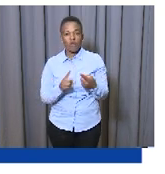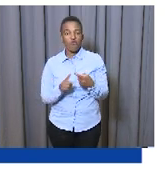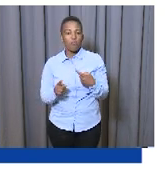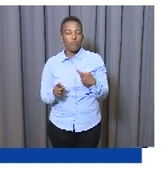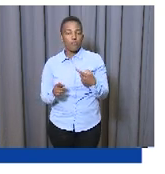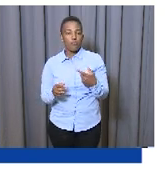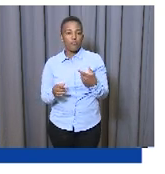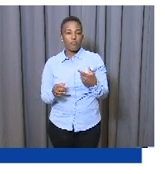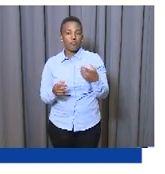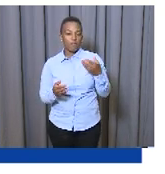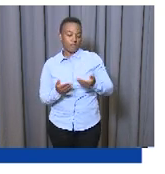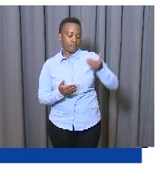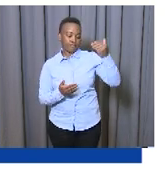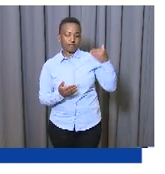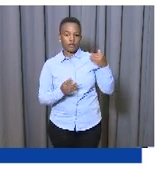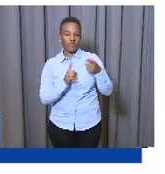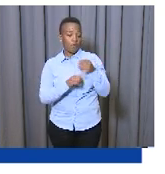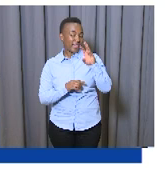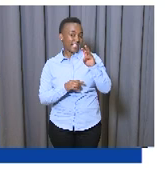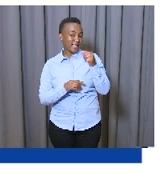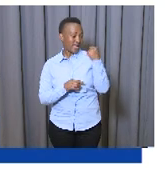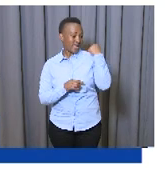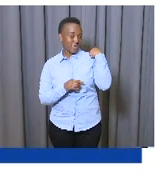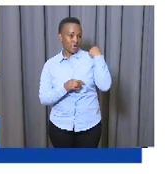last briefing on Thursday last week